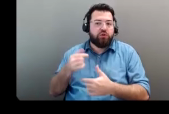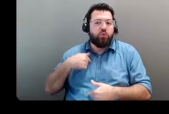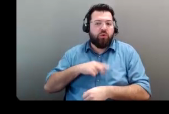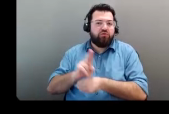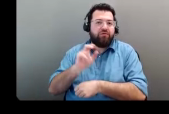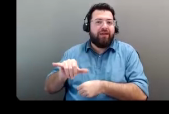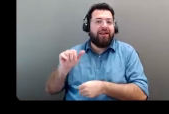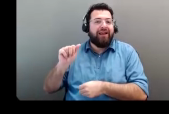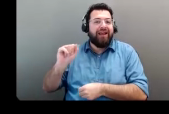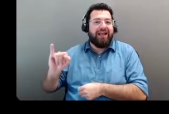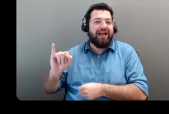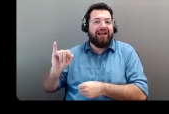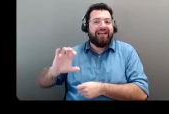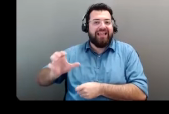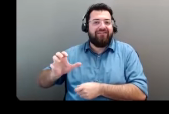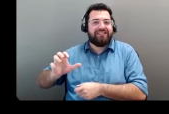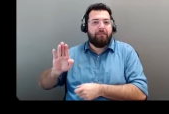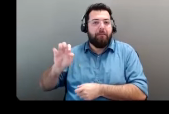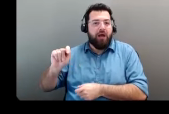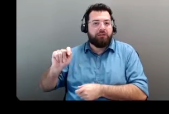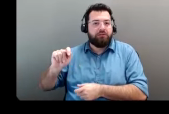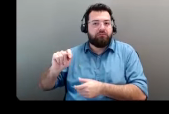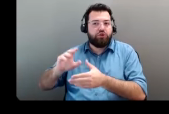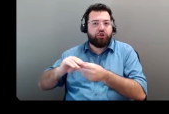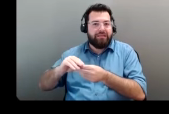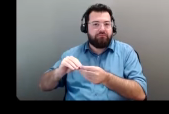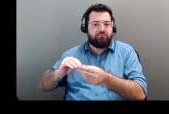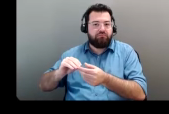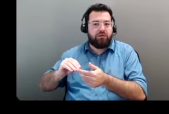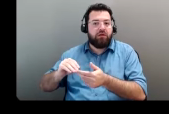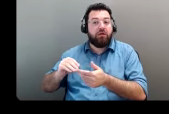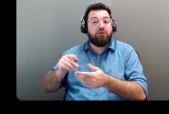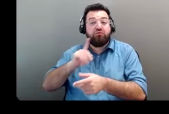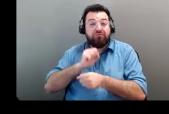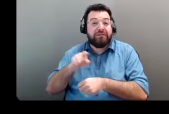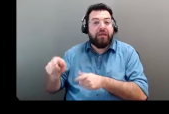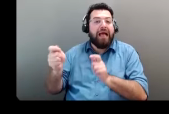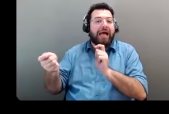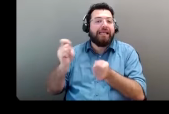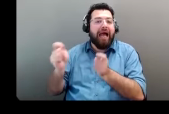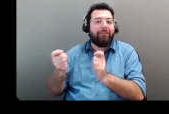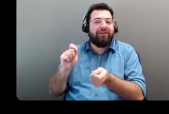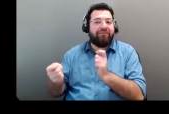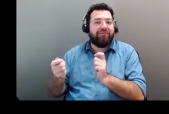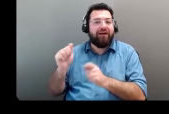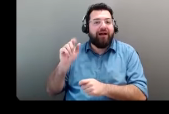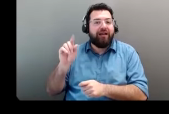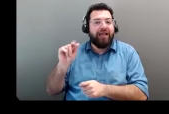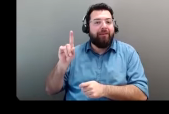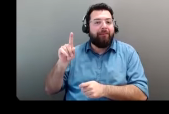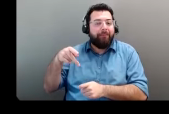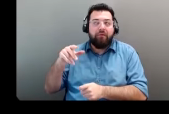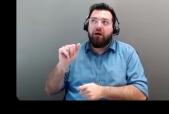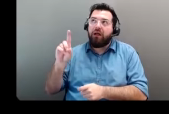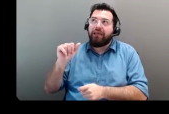AI Canvas.chat, right? So what it does is it's adaptive quizzing for meaningful content interaction, rather than